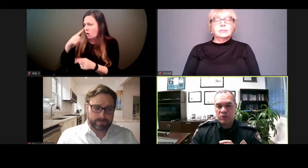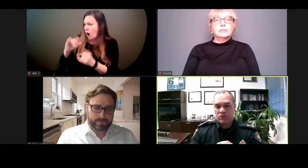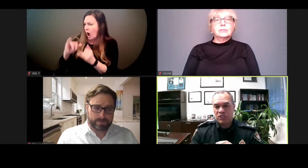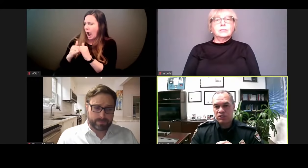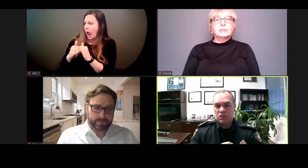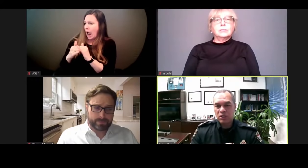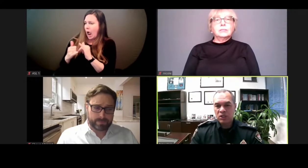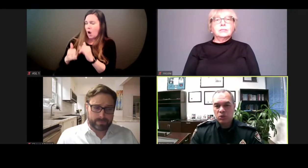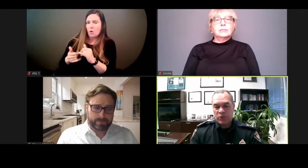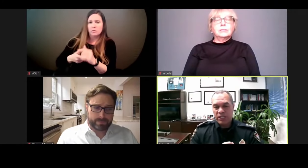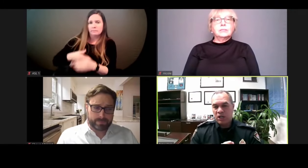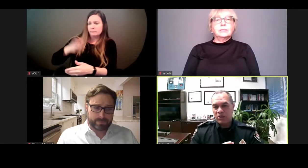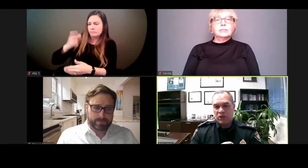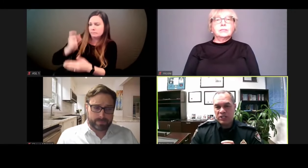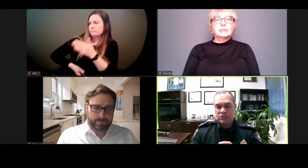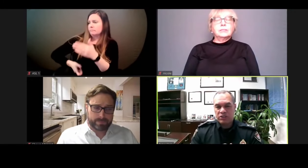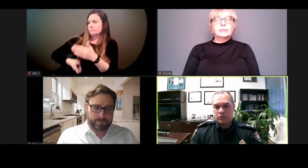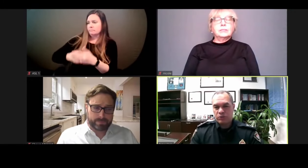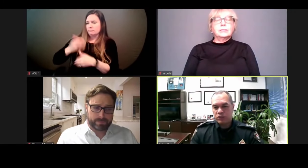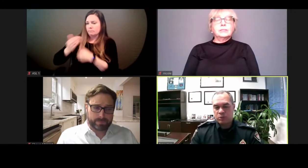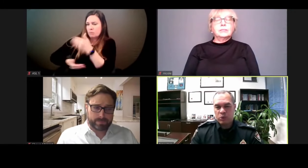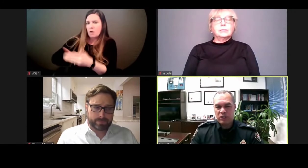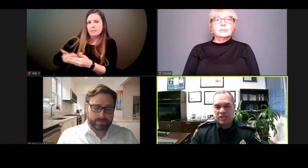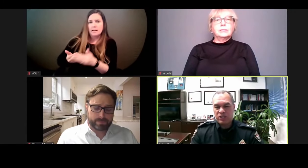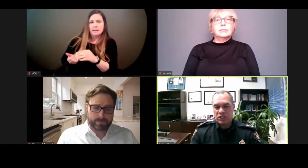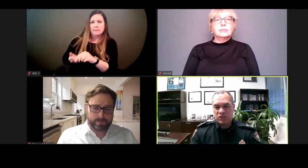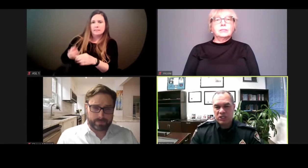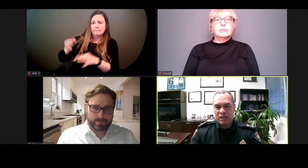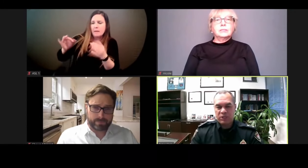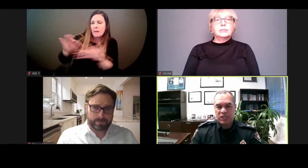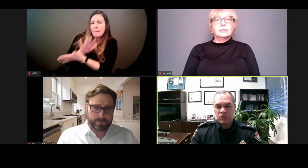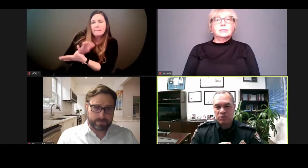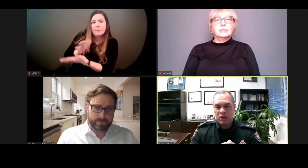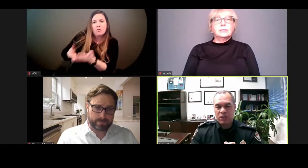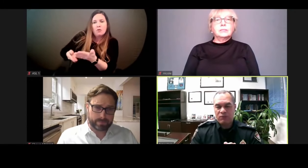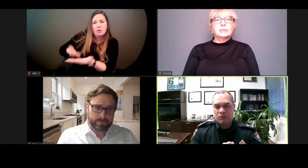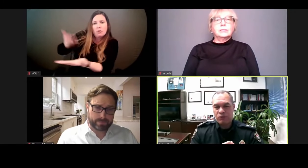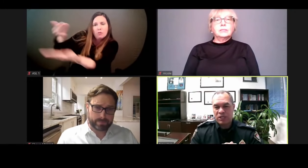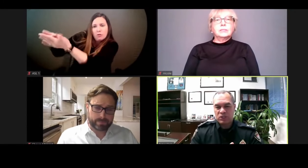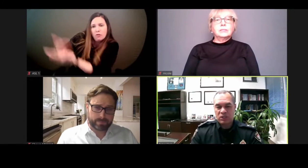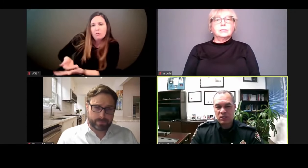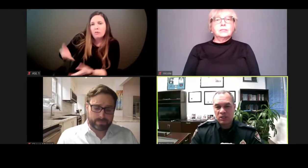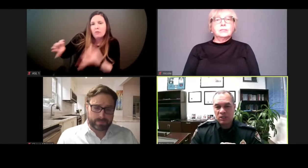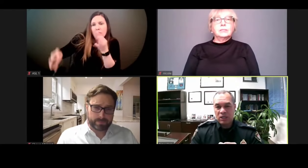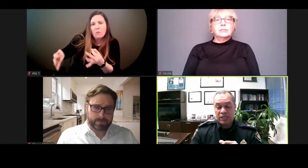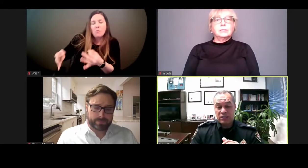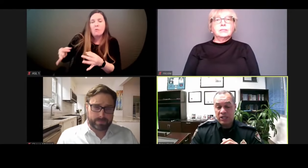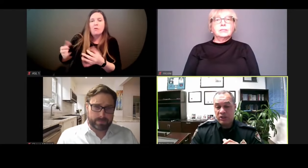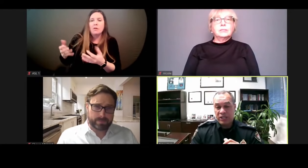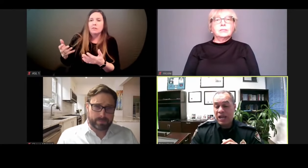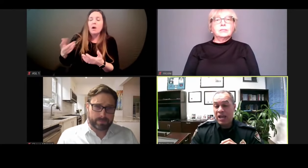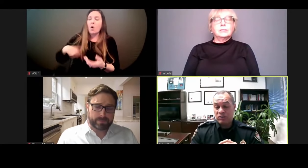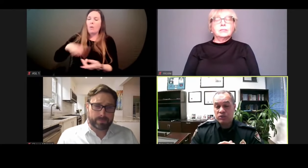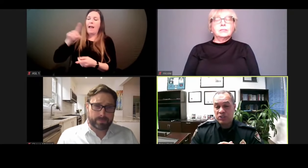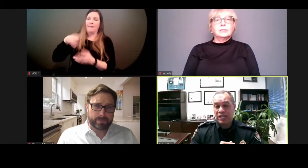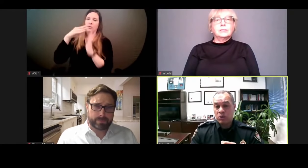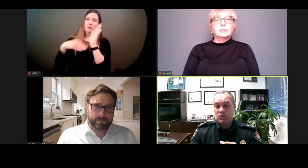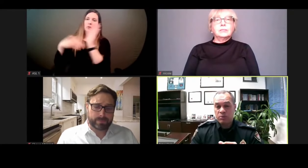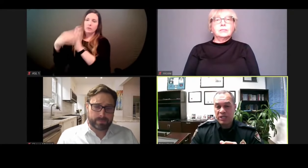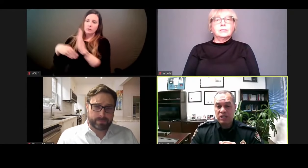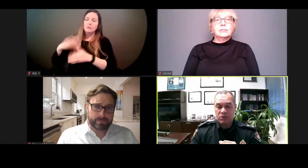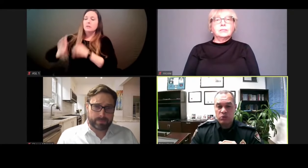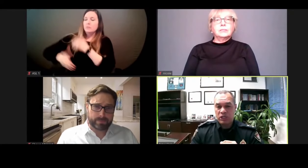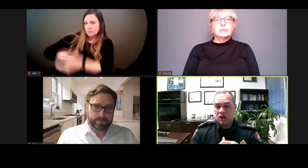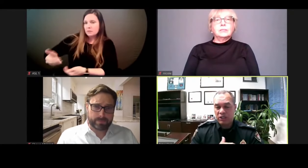injunction process. We and other agencies would support that injunction application by way of information. I can tell you that as of today, there